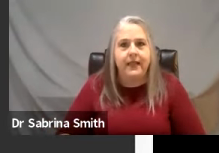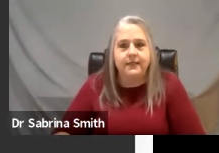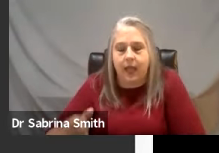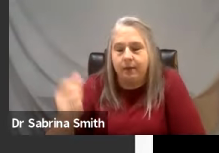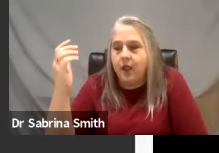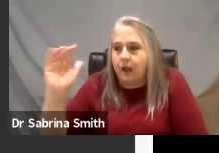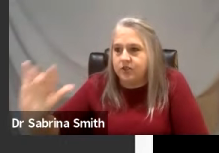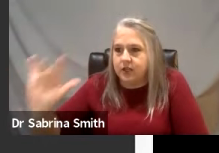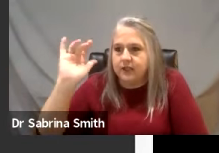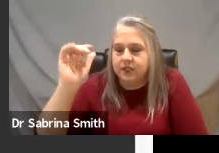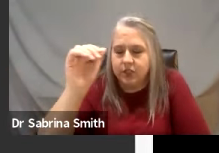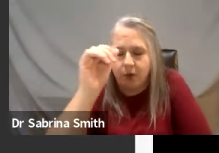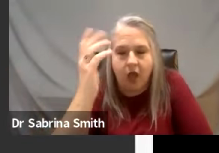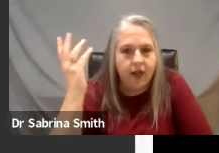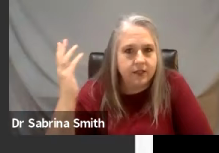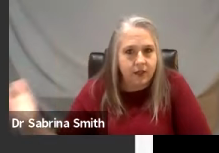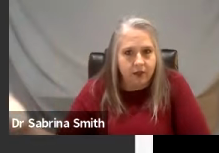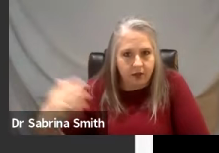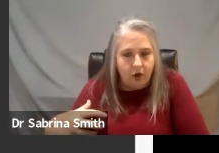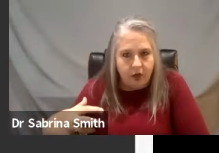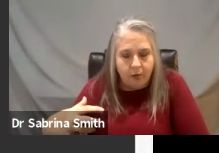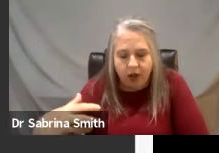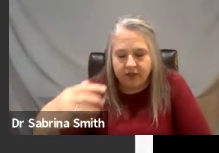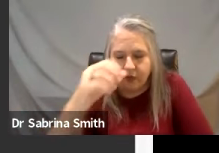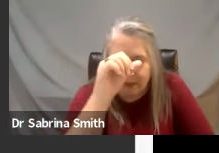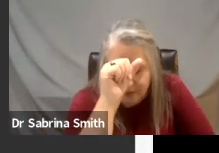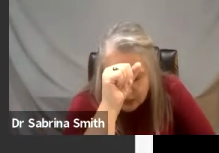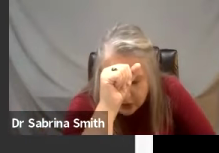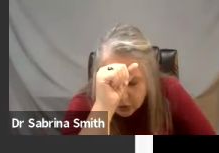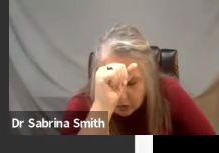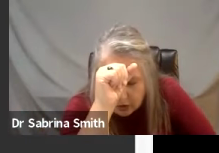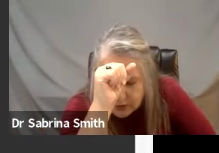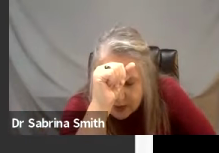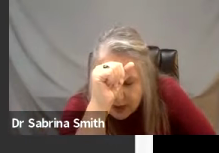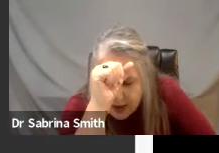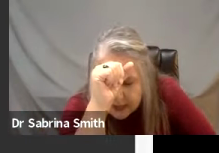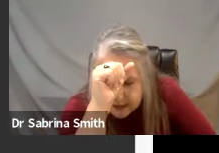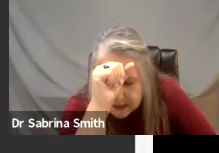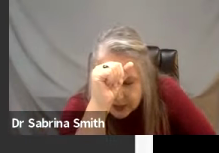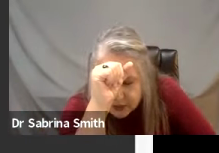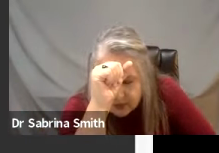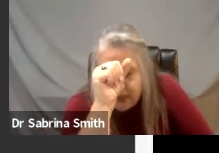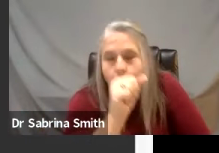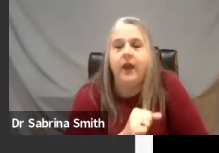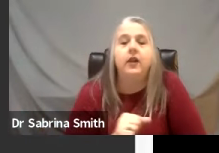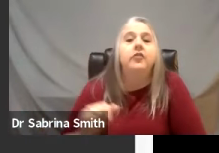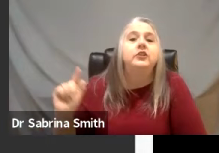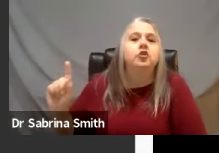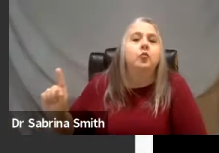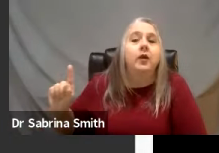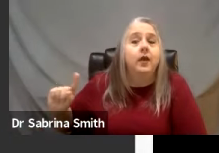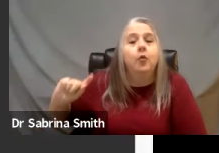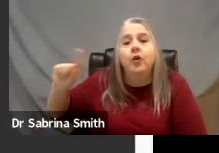put my hands up, I'm just going to listen to the product, the audio product of what I'm getting ready to do, close my eyes, listen to it and think, what are